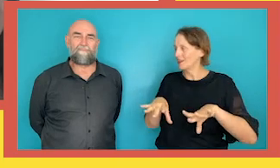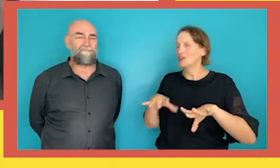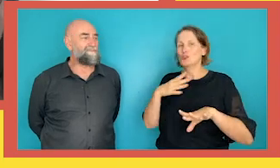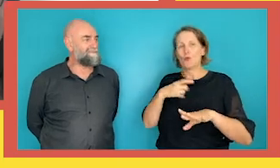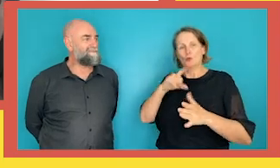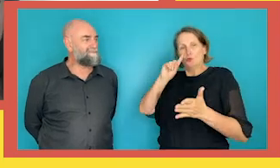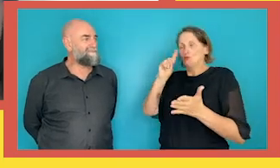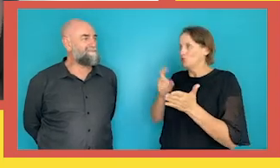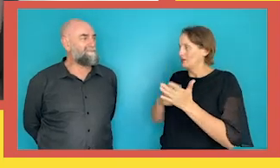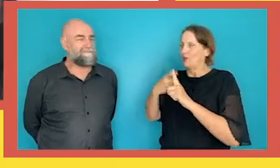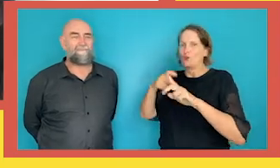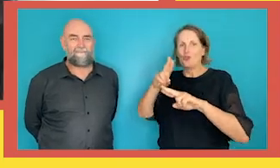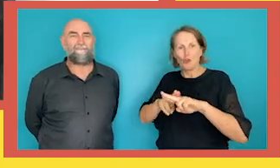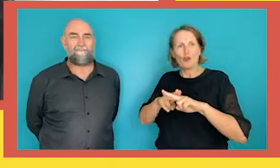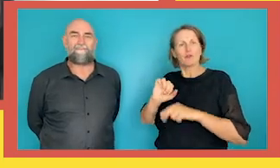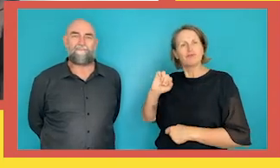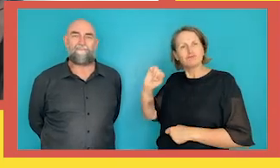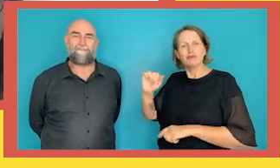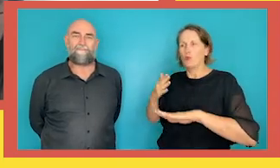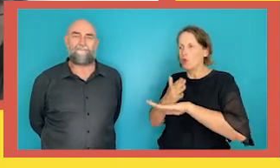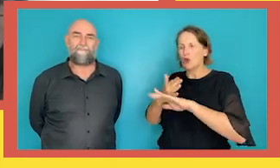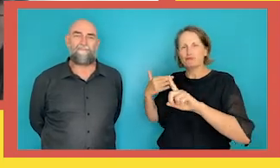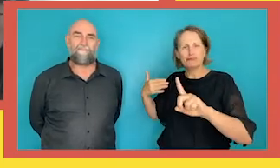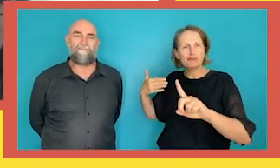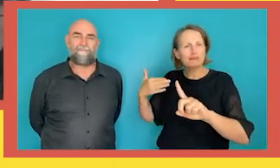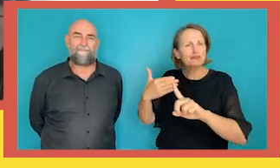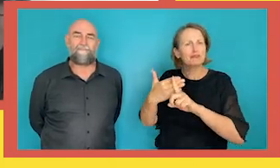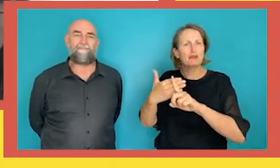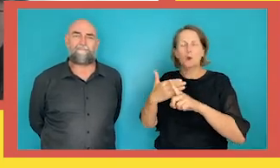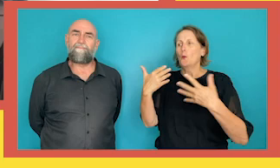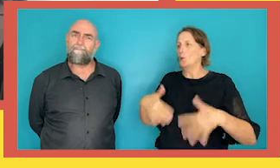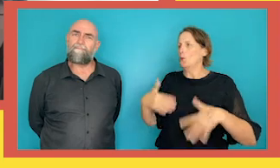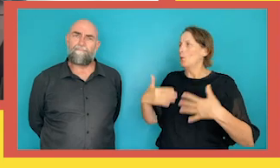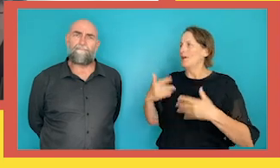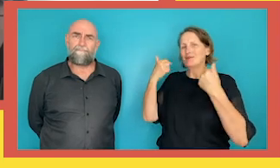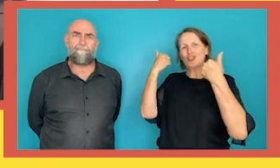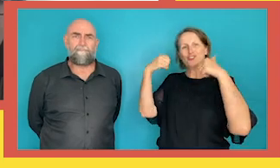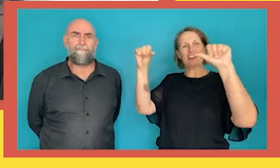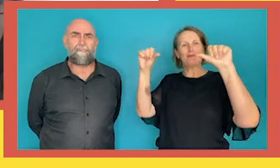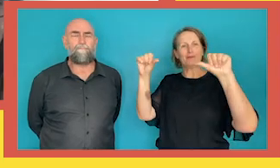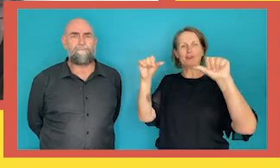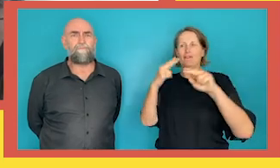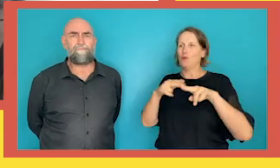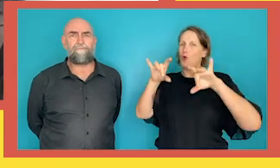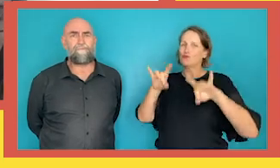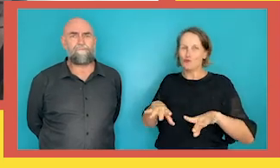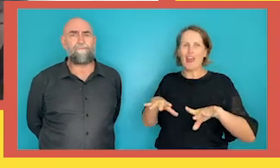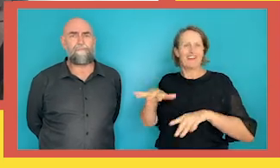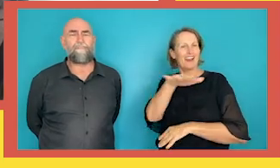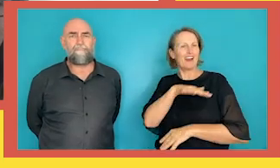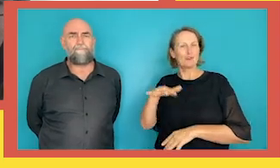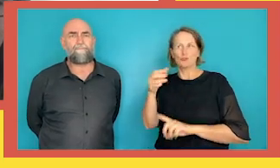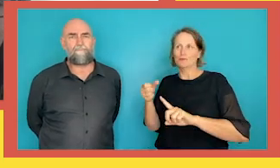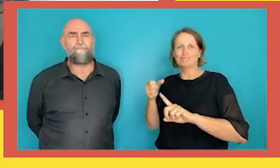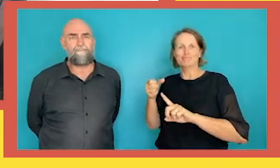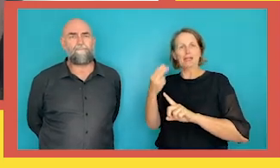and recognize Kurt in all of his work that he's done, because that is a huge, huge achievement in our Australian sporting